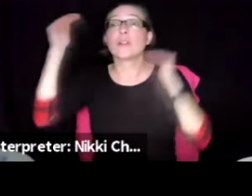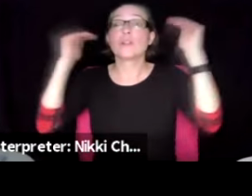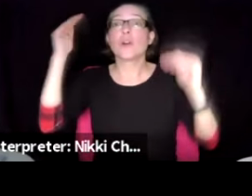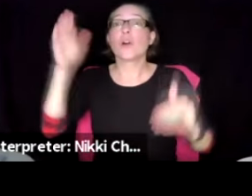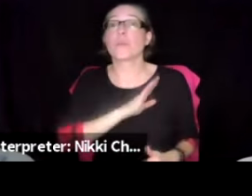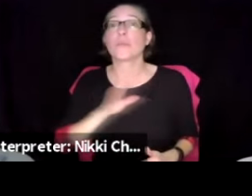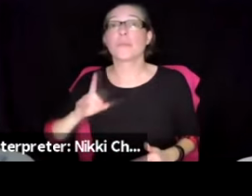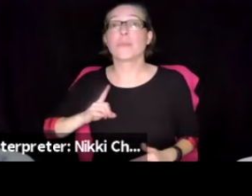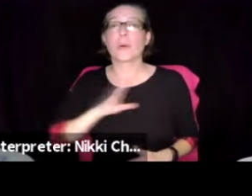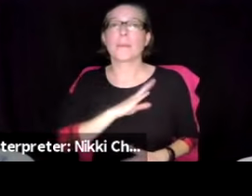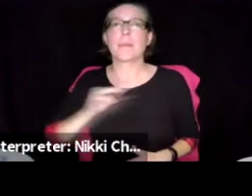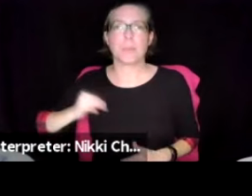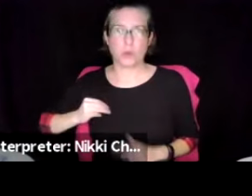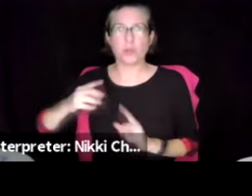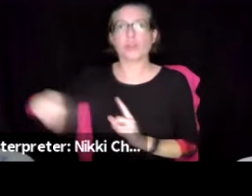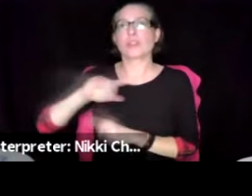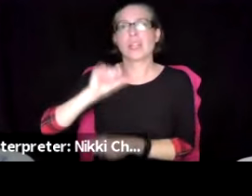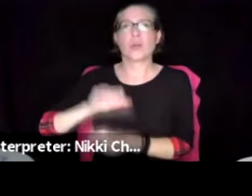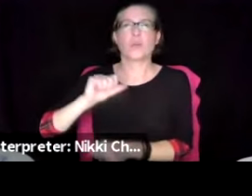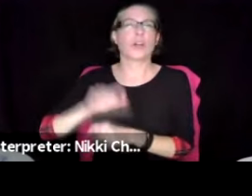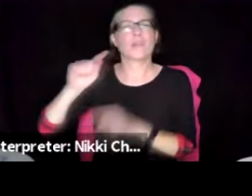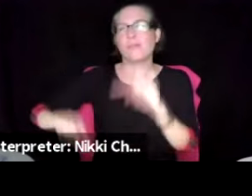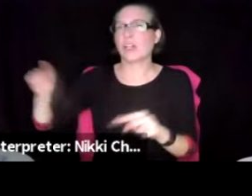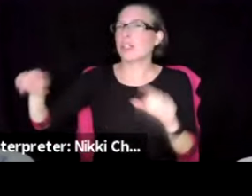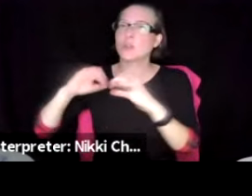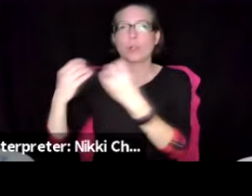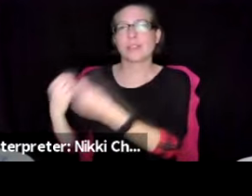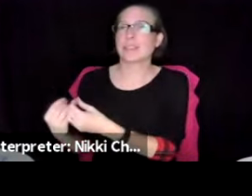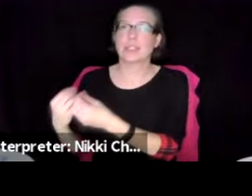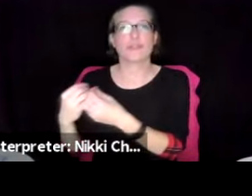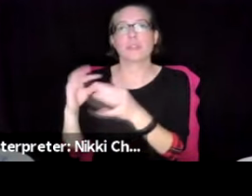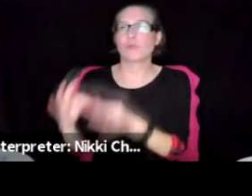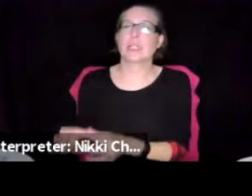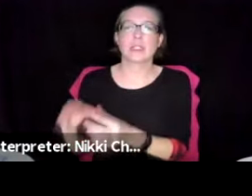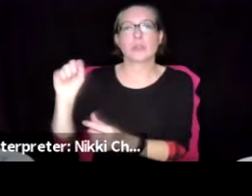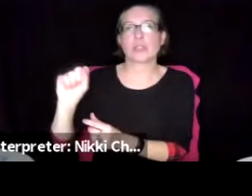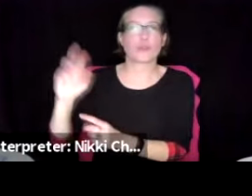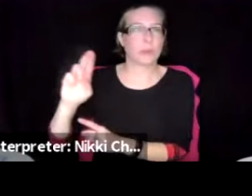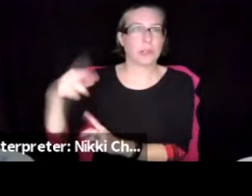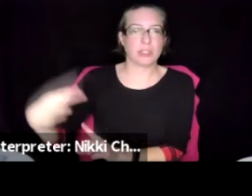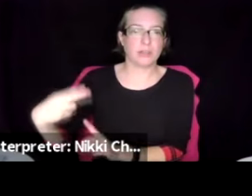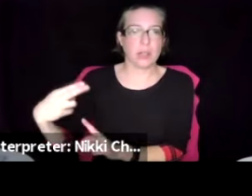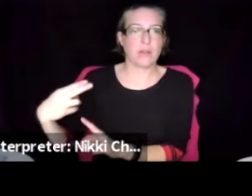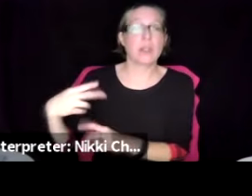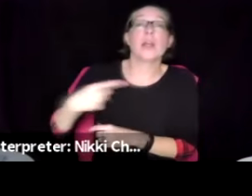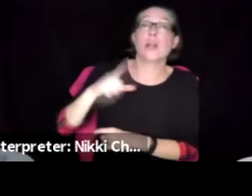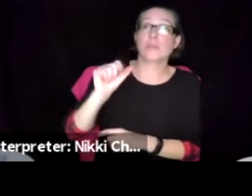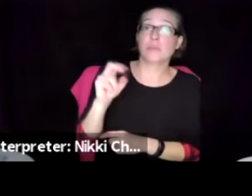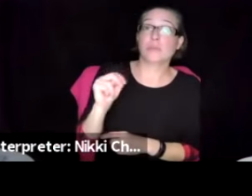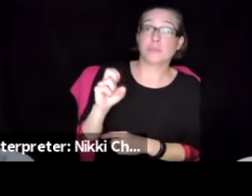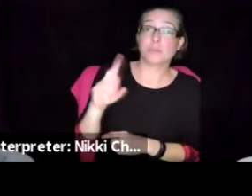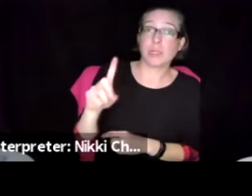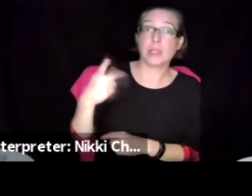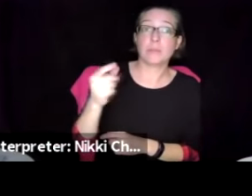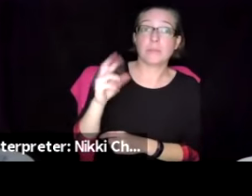various organizations related to sexual and reproductive health, like Planned Parenthood Southeast, Advocates for Youth,